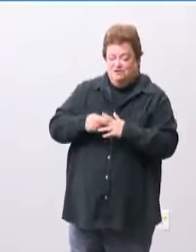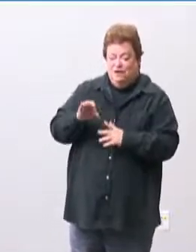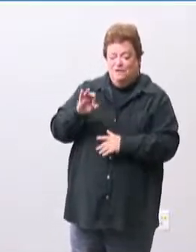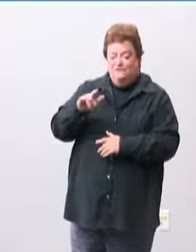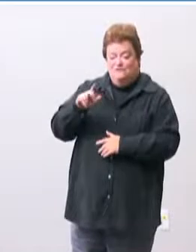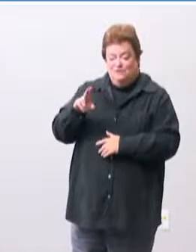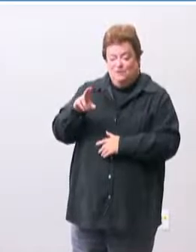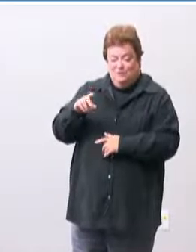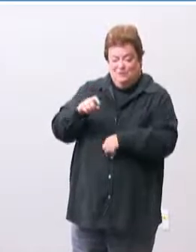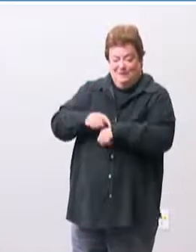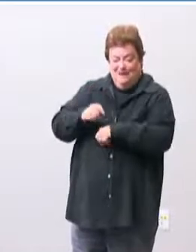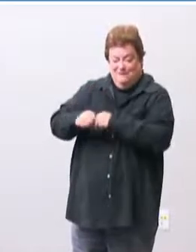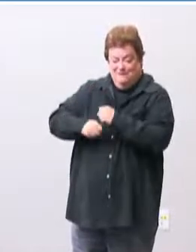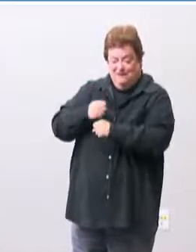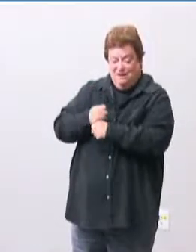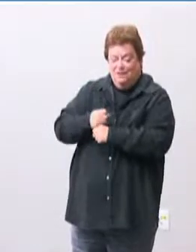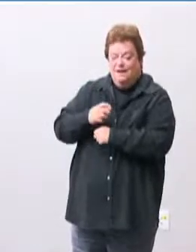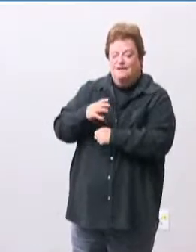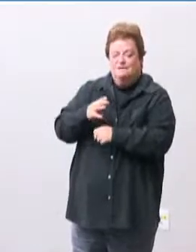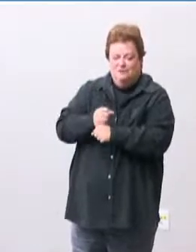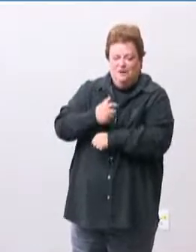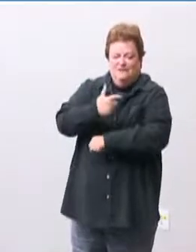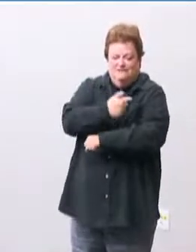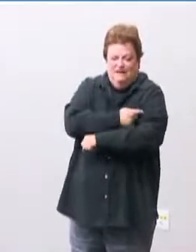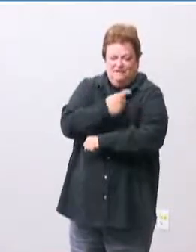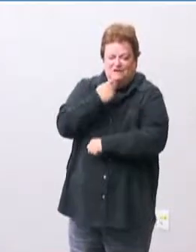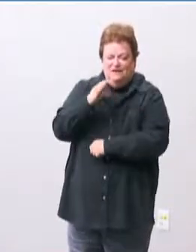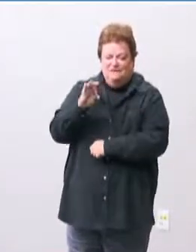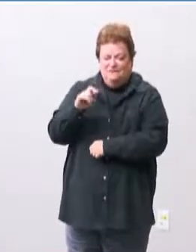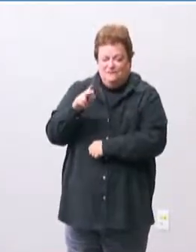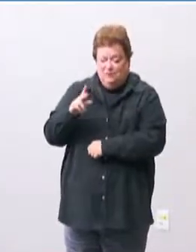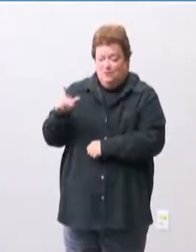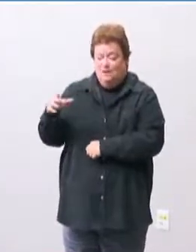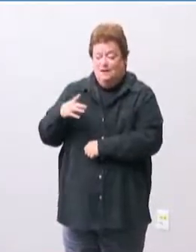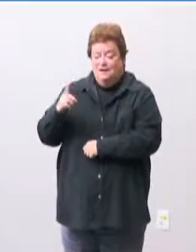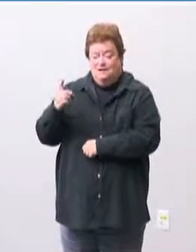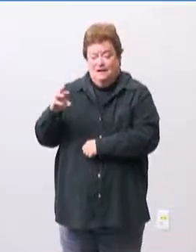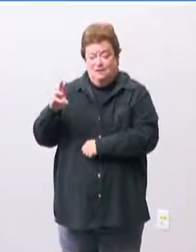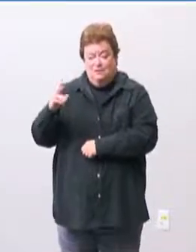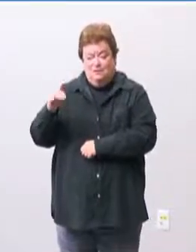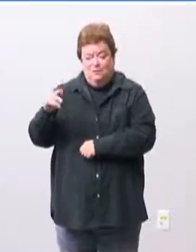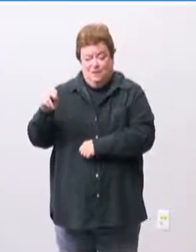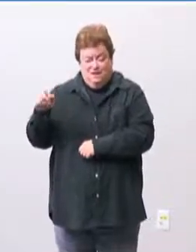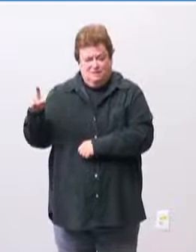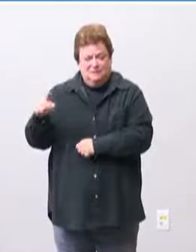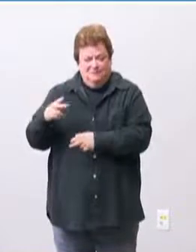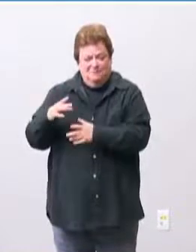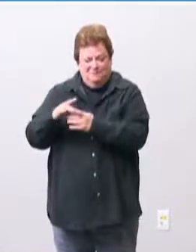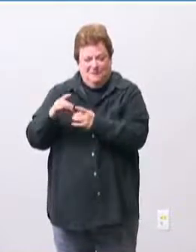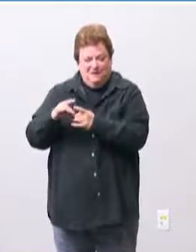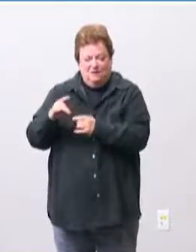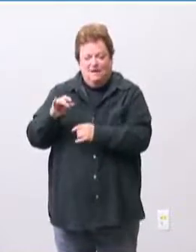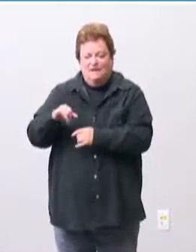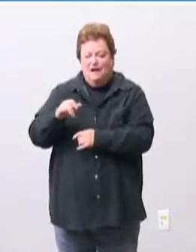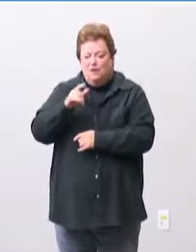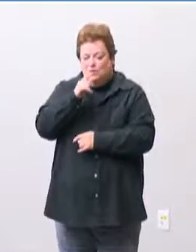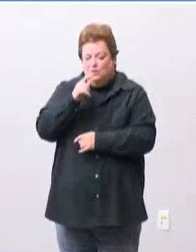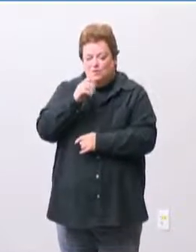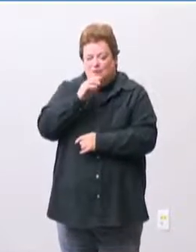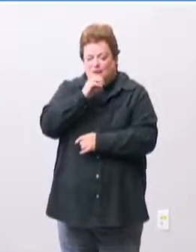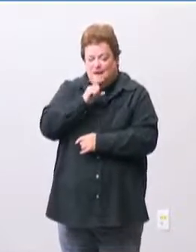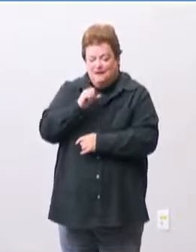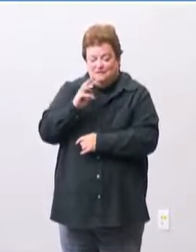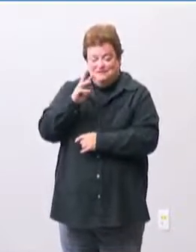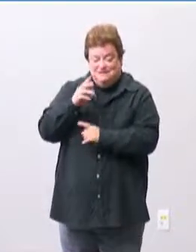get vaccinated for the flu. As Dr. White mentioned, the flu vaccine is recommended for everyone 6 months and